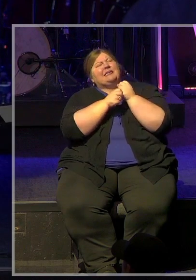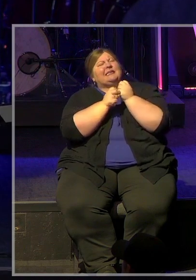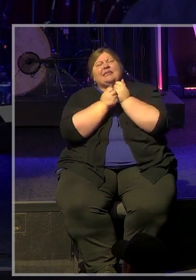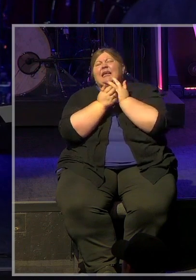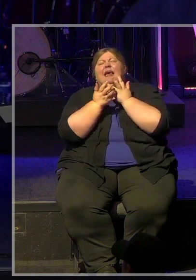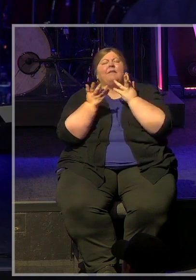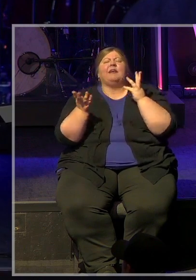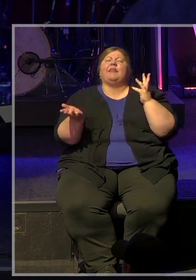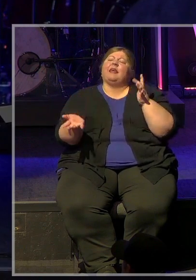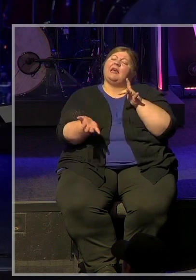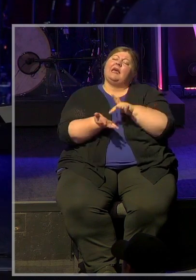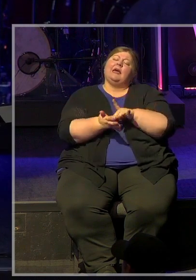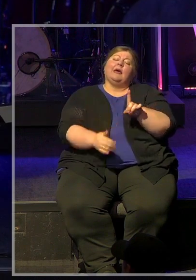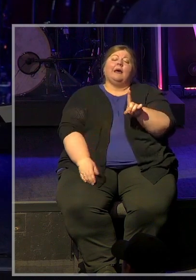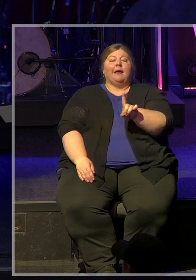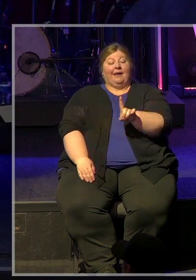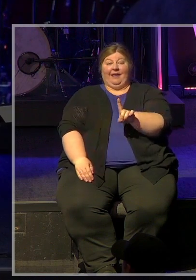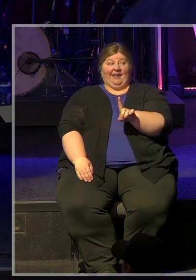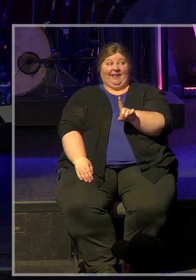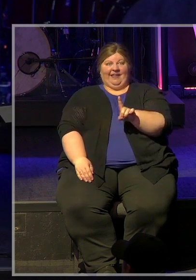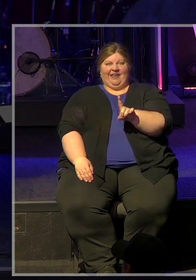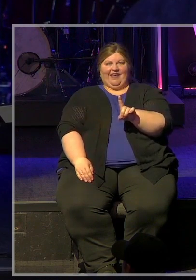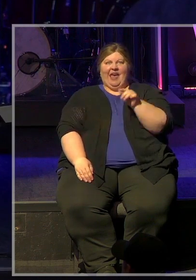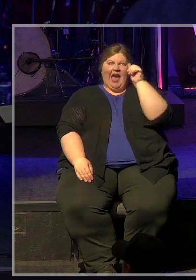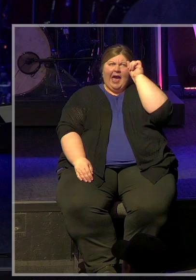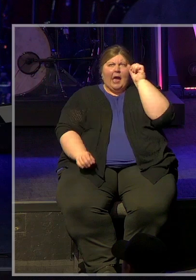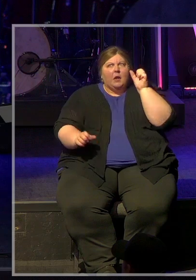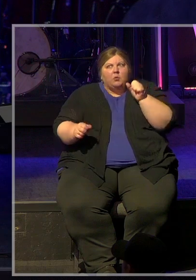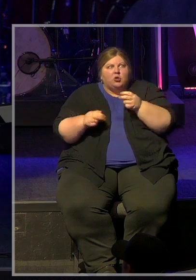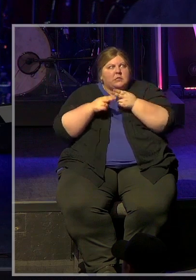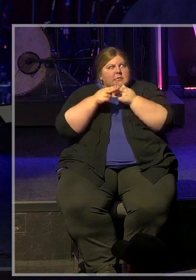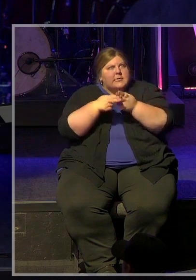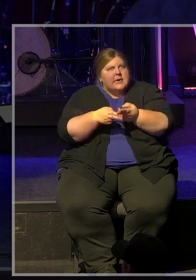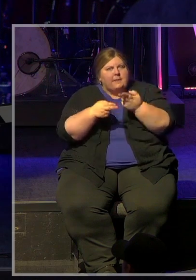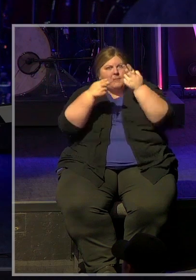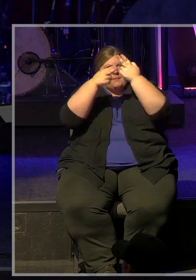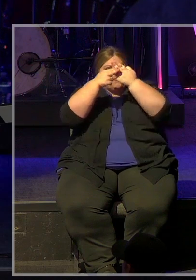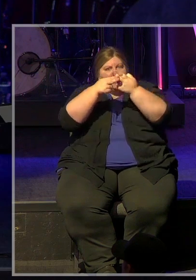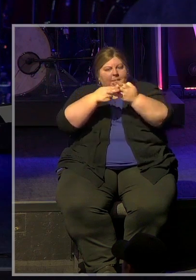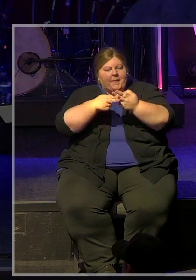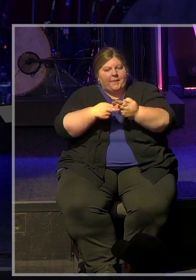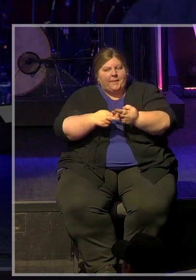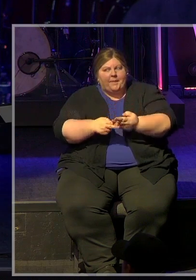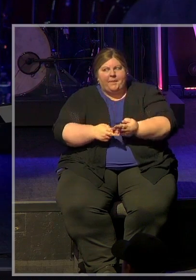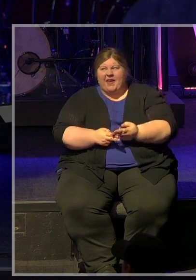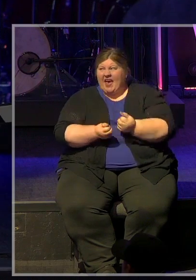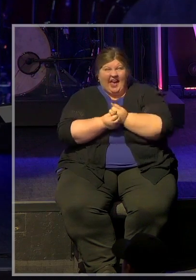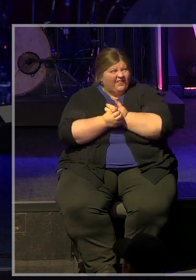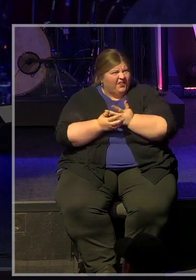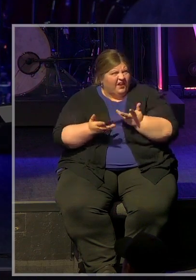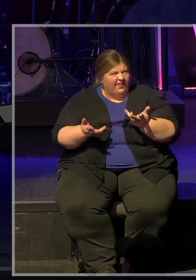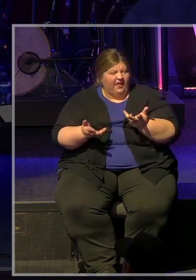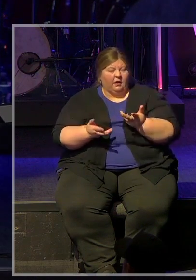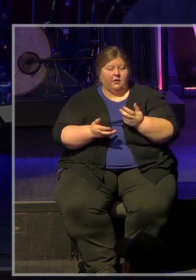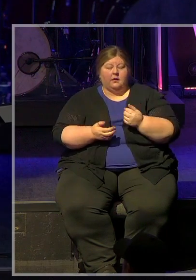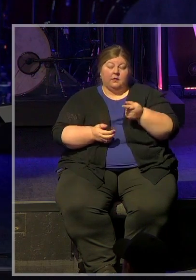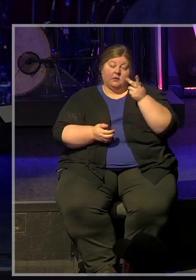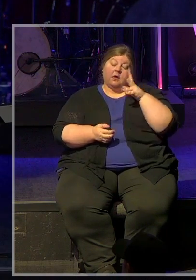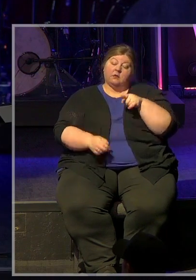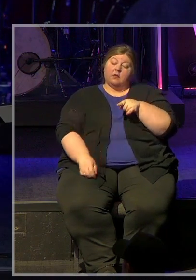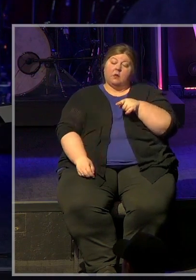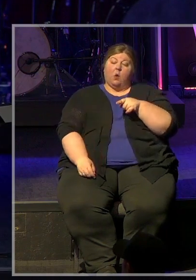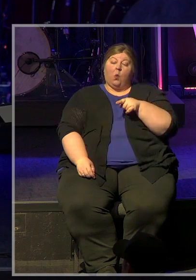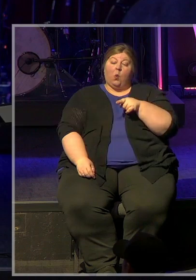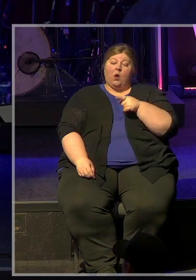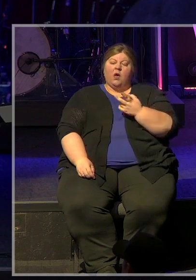Adam in the middle and he empowers Adam. Adam gets to name things. He gets to ascribe identities to all of these different things. And God looks and he goes, your